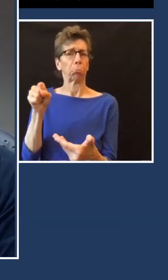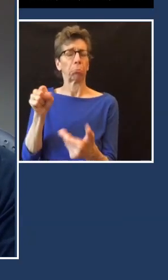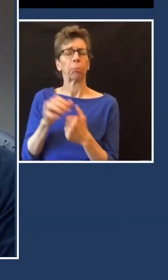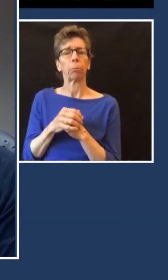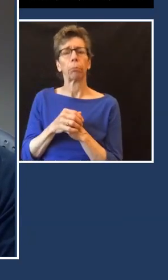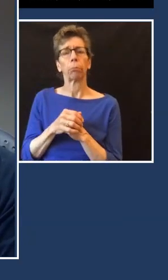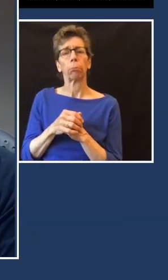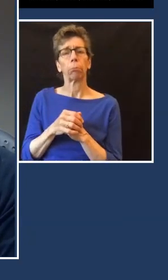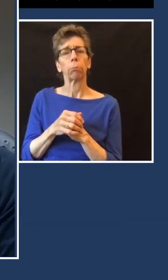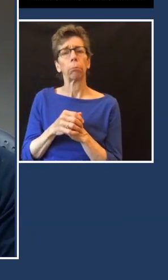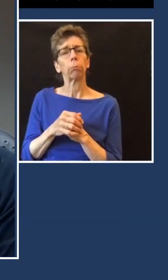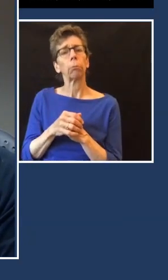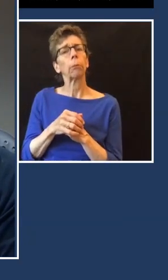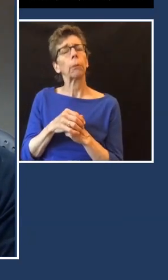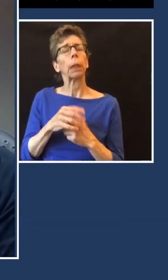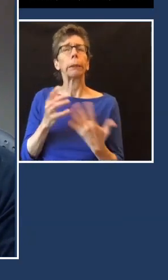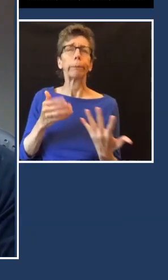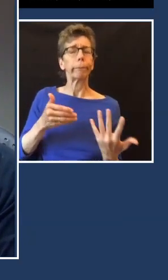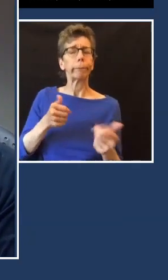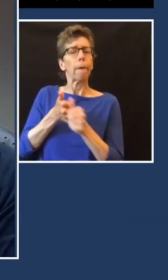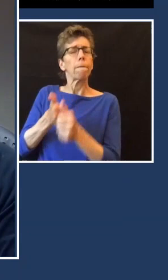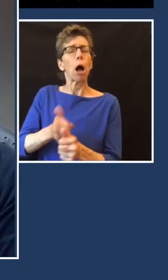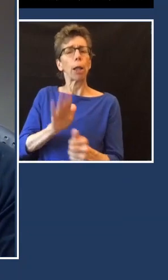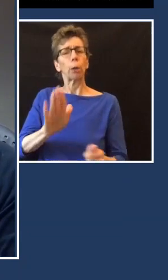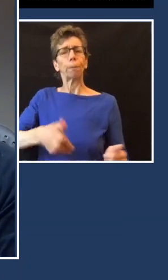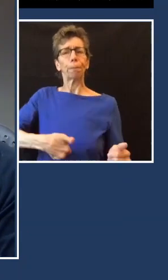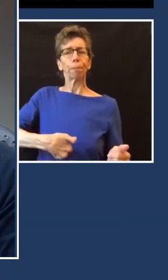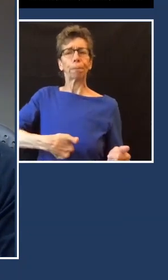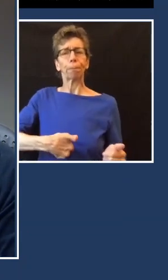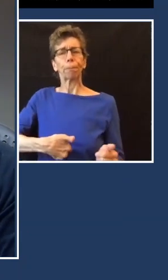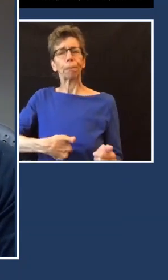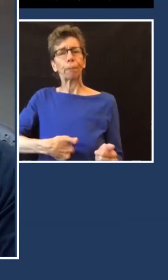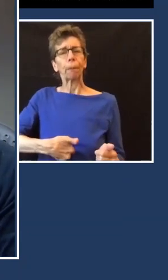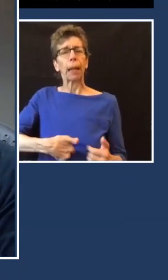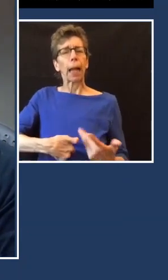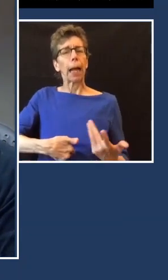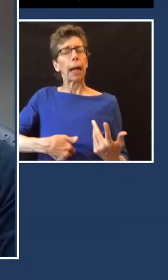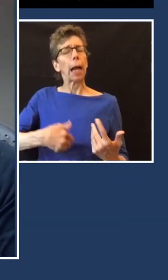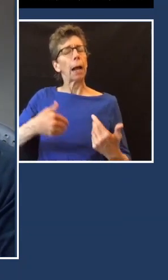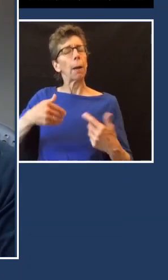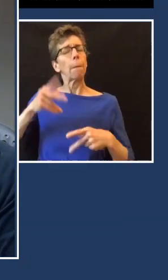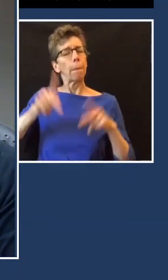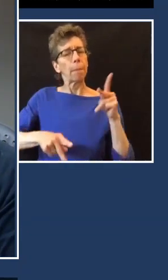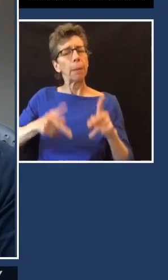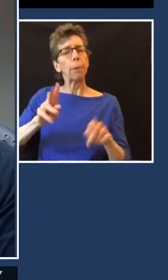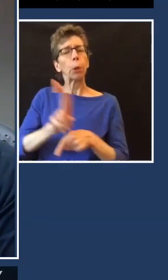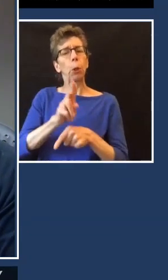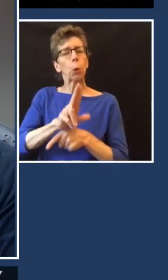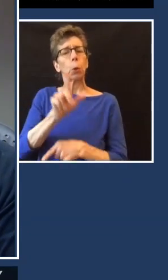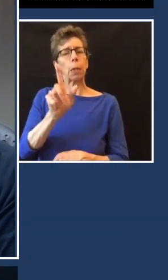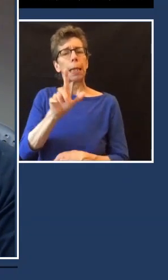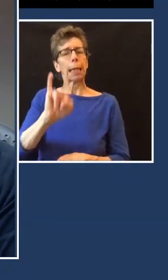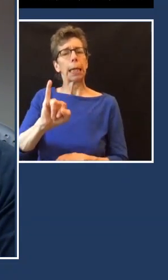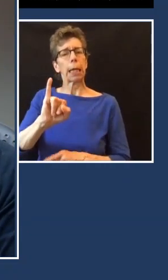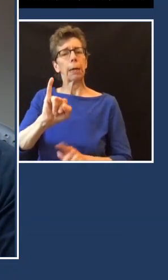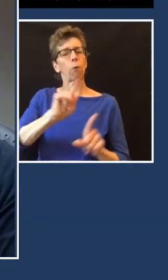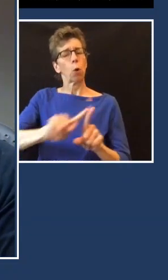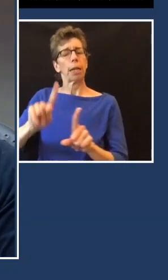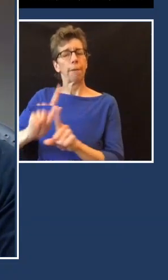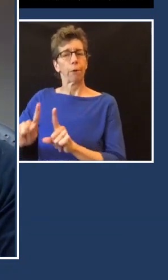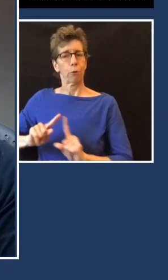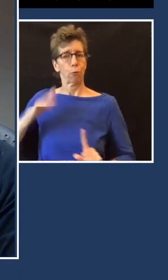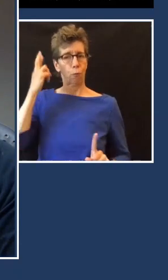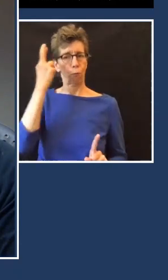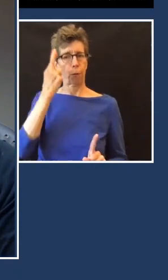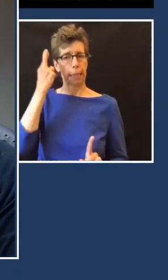may use LinkedIn a little bit differently, and they have different purposes for being on LinkedIn. So if you're a regular